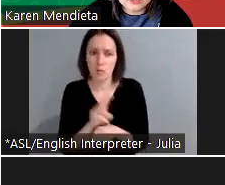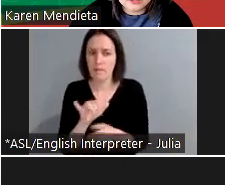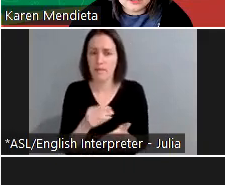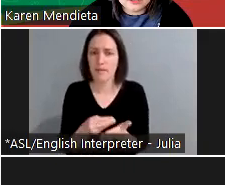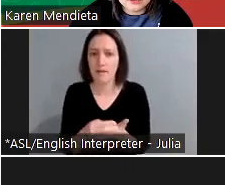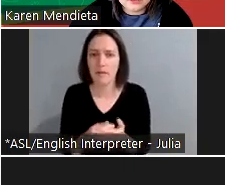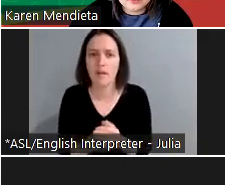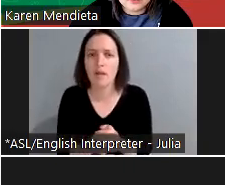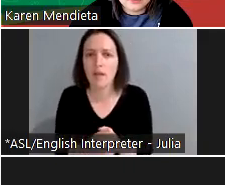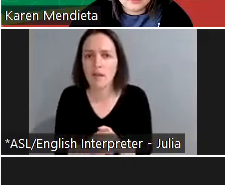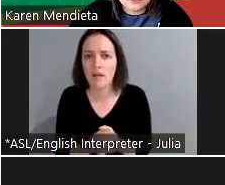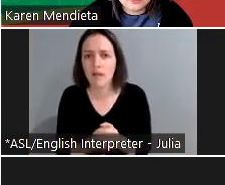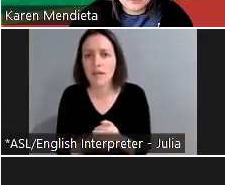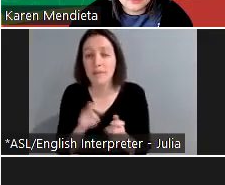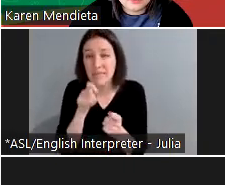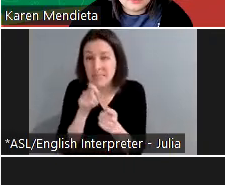invite.